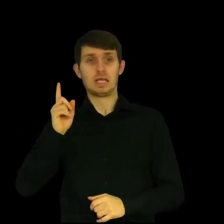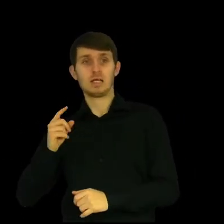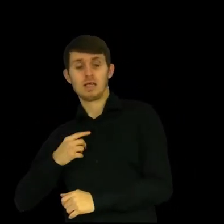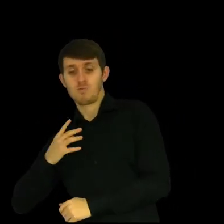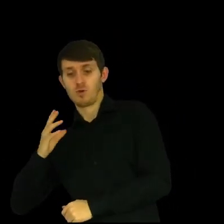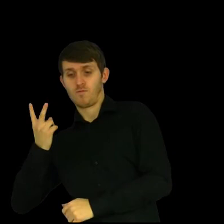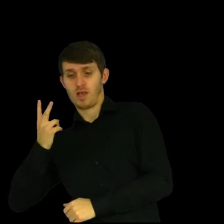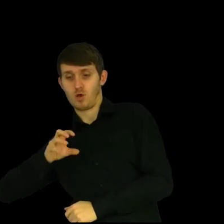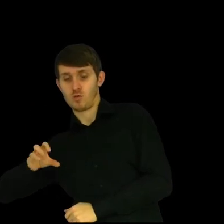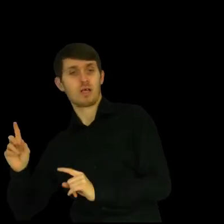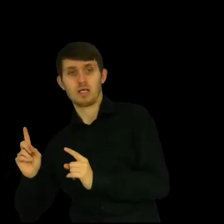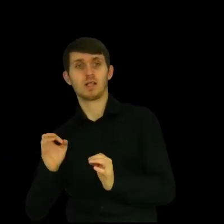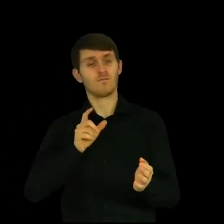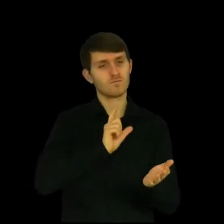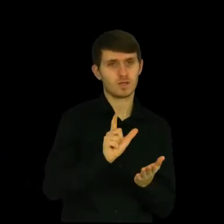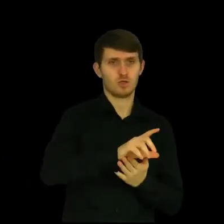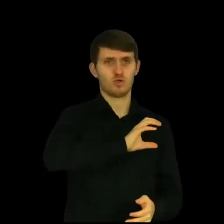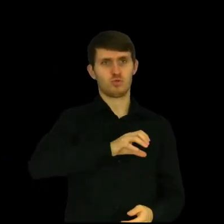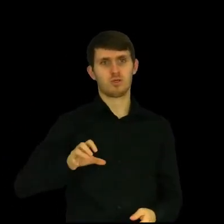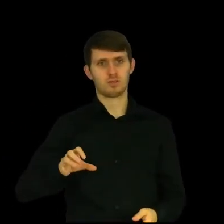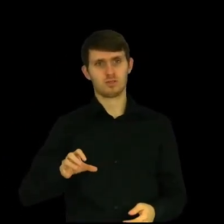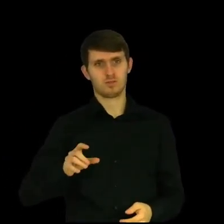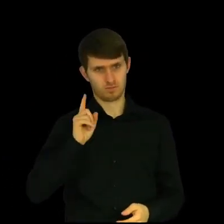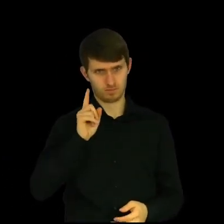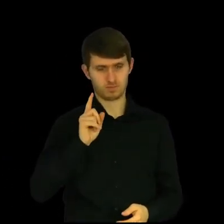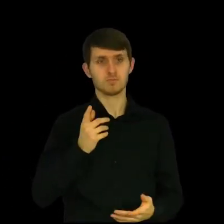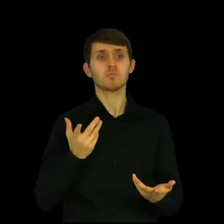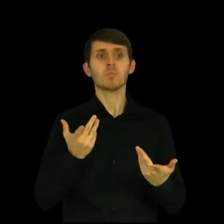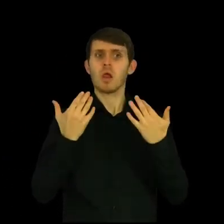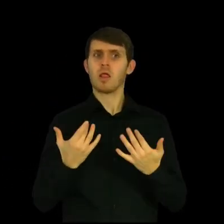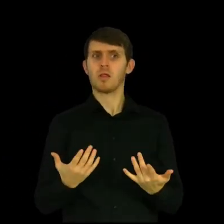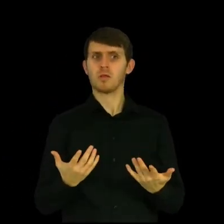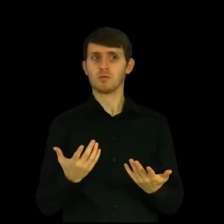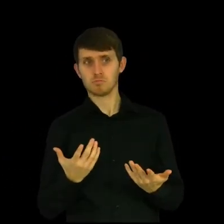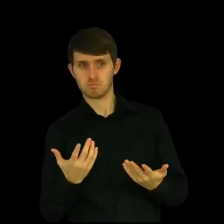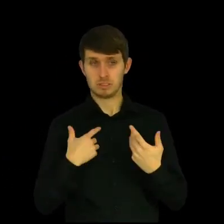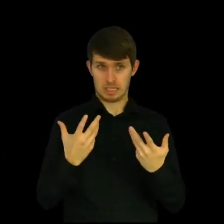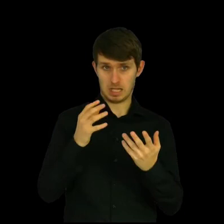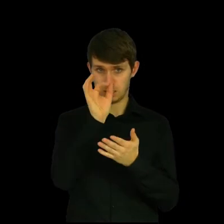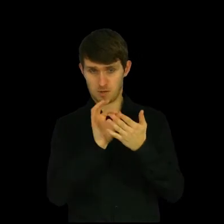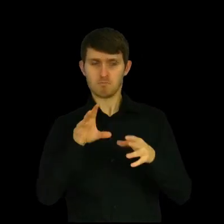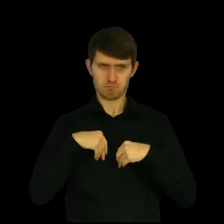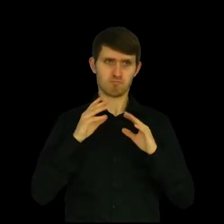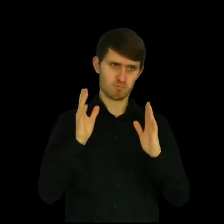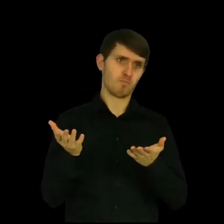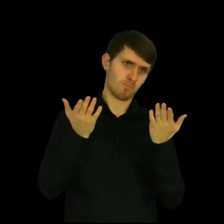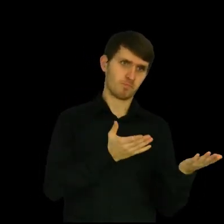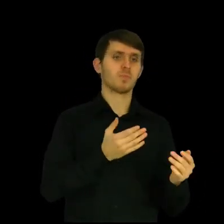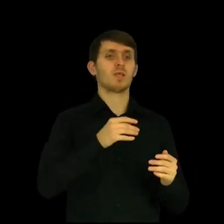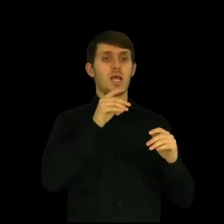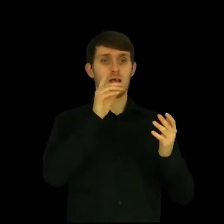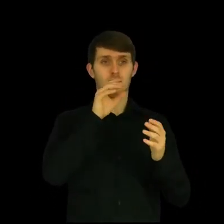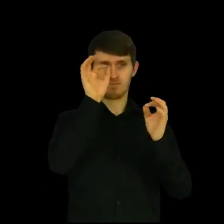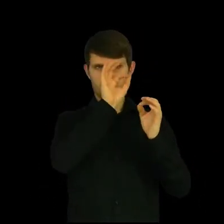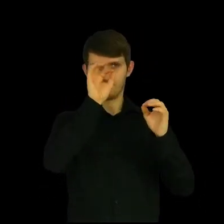you could have said, well, let me divide 24 into 12 groups instead of groups of 12. So if I want to divide into 12 groups, 12